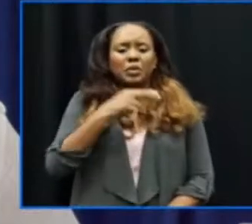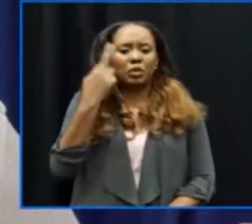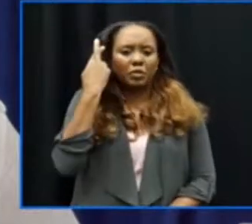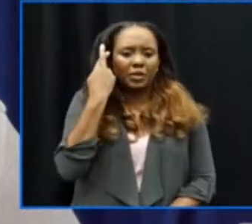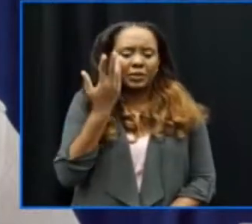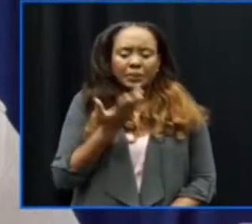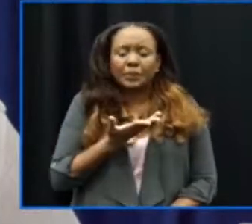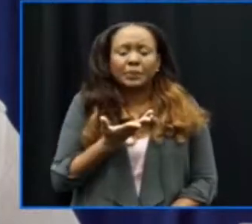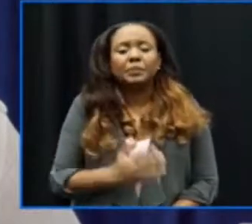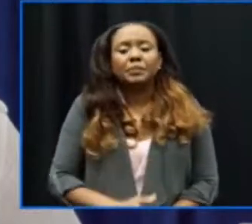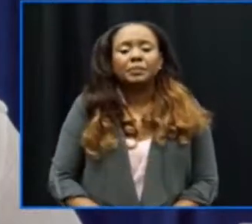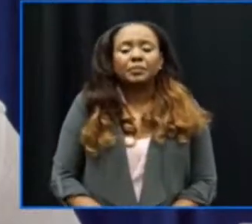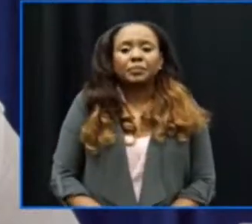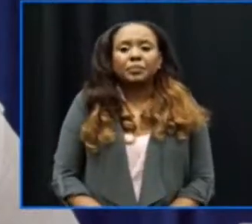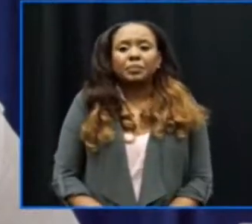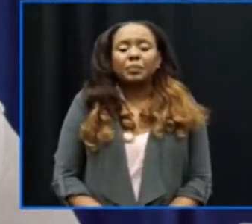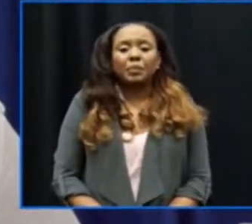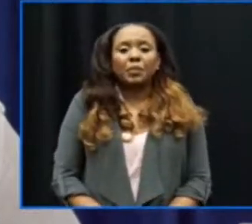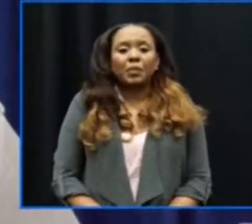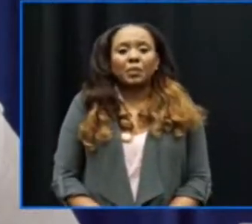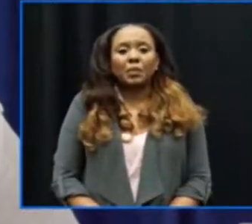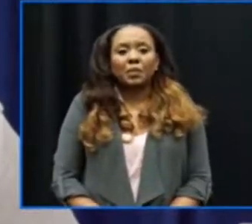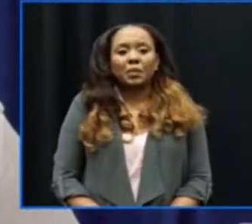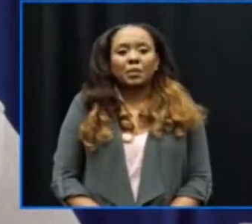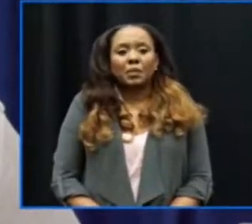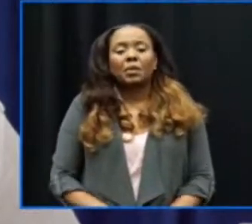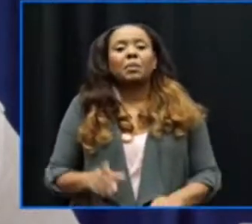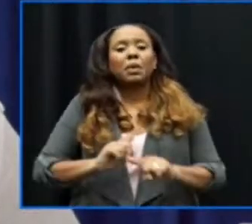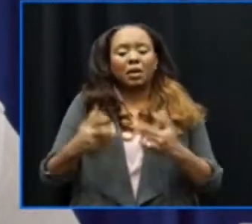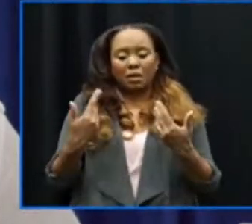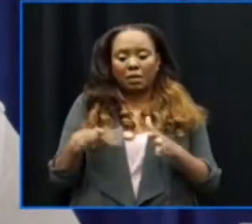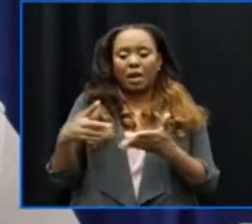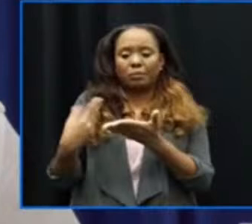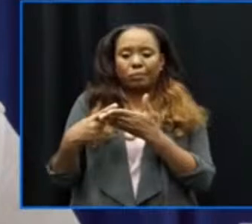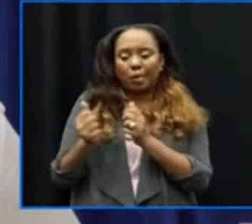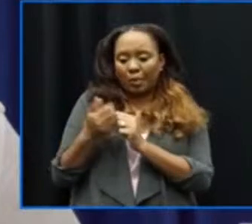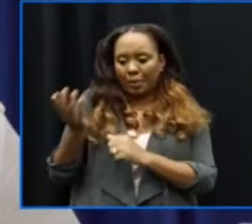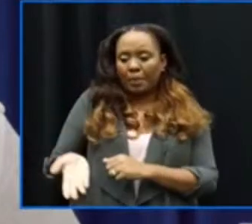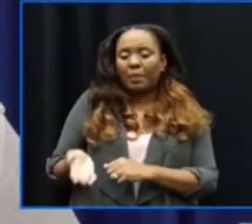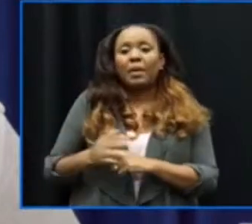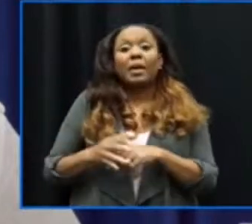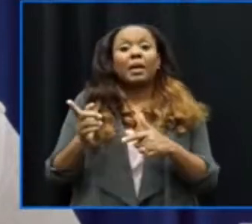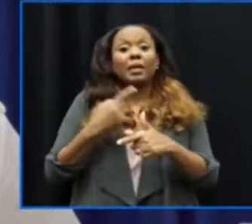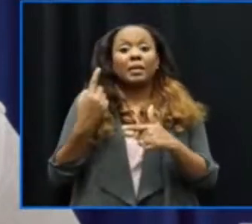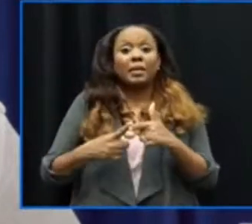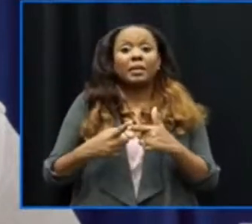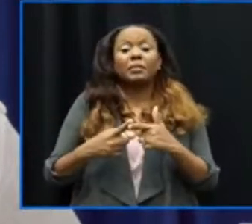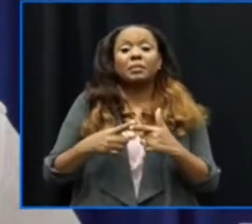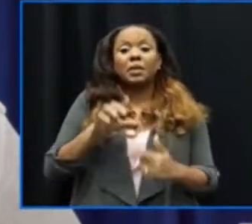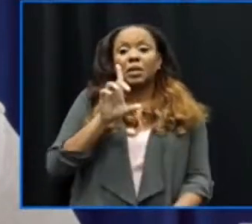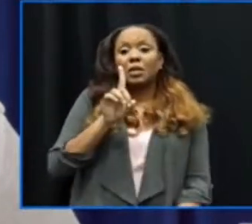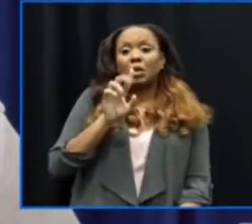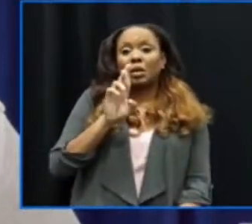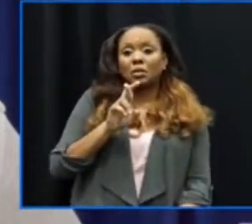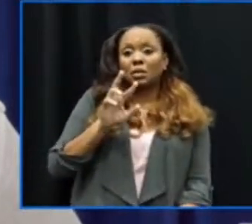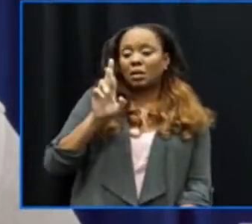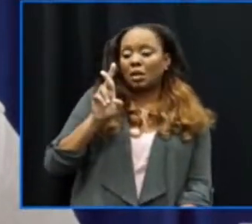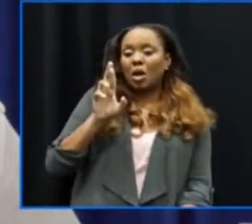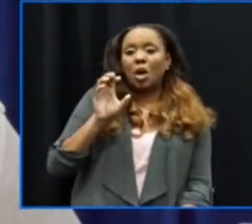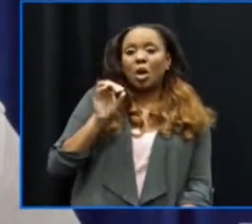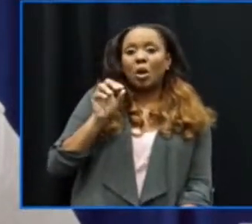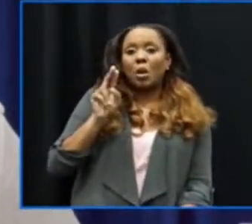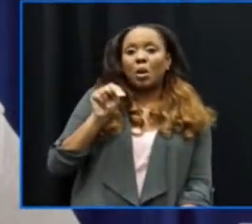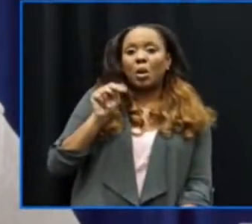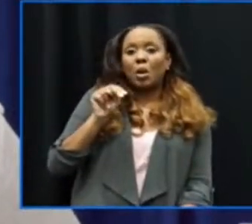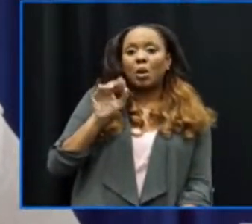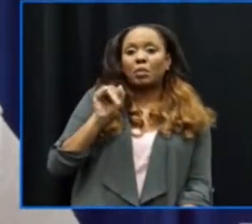other than that, he would have also been briefed already, and Dr. Ronnie Yearwood, the President of the Democratic Labour Party, will